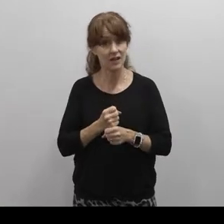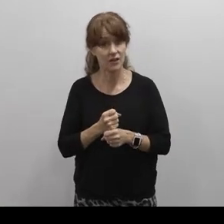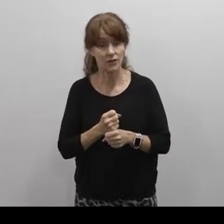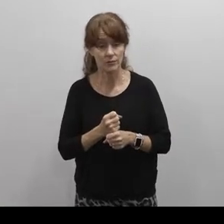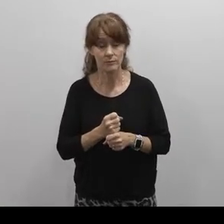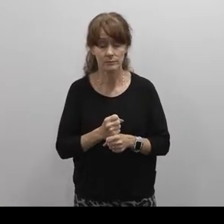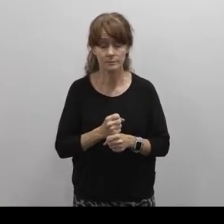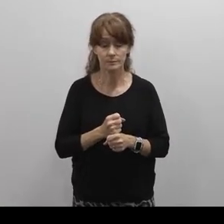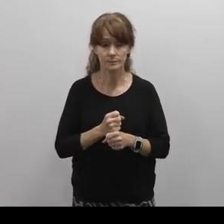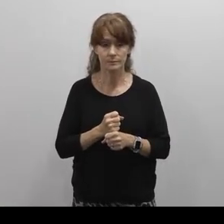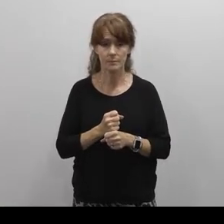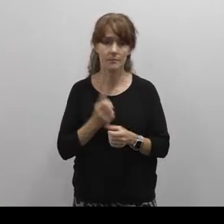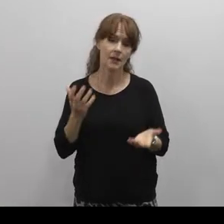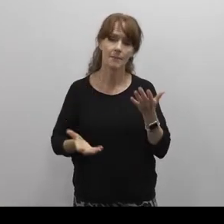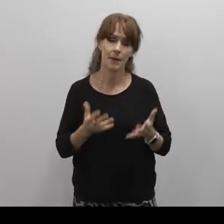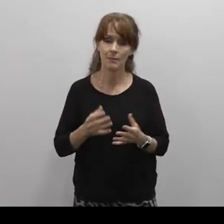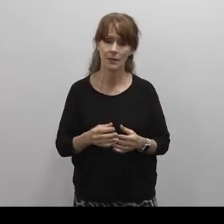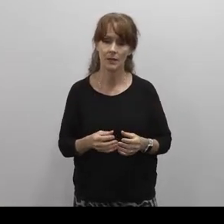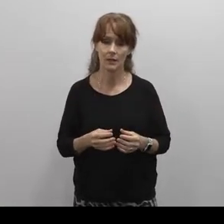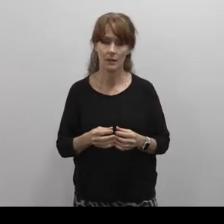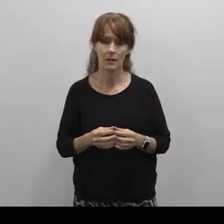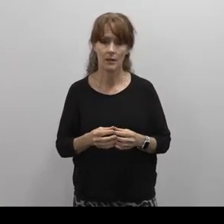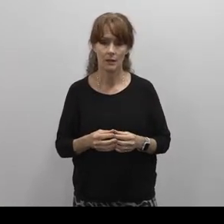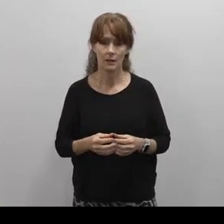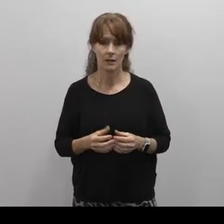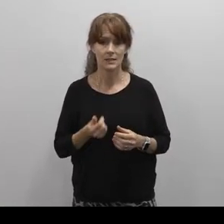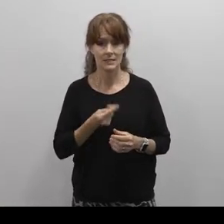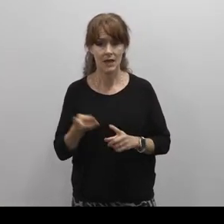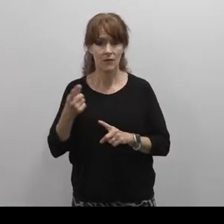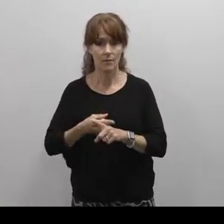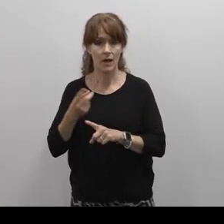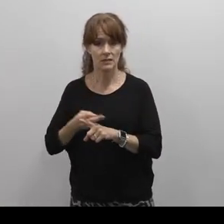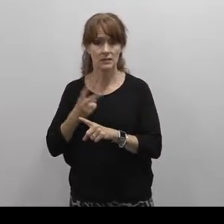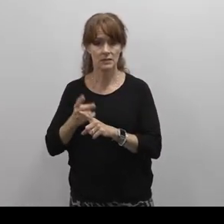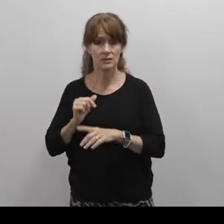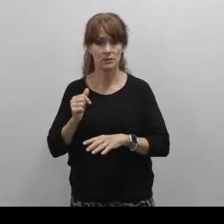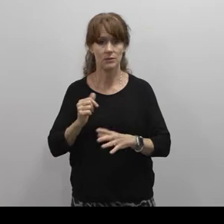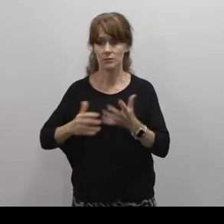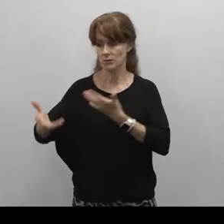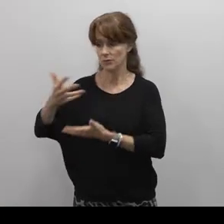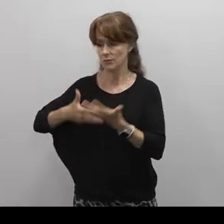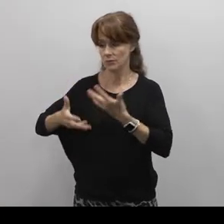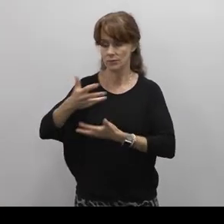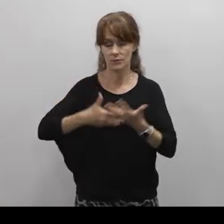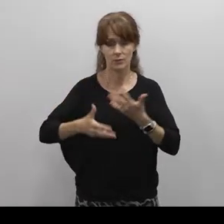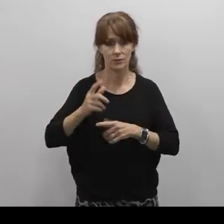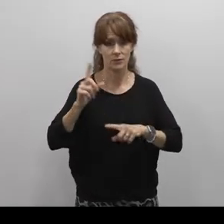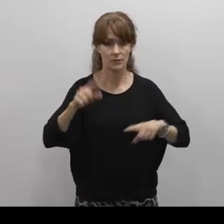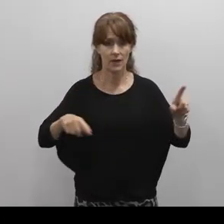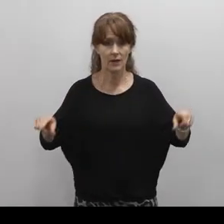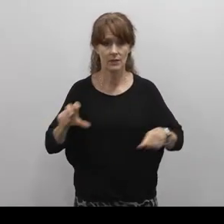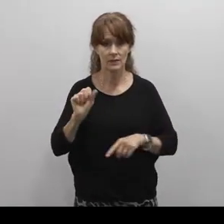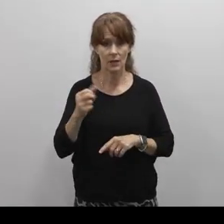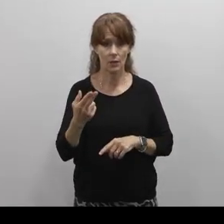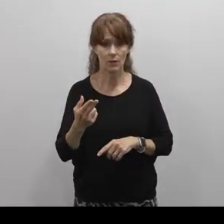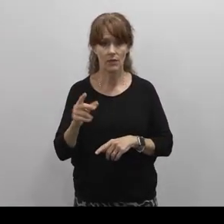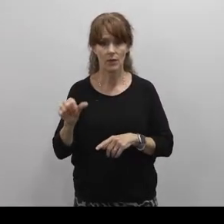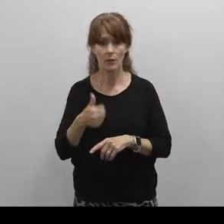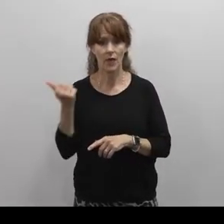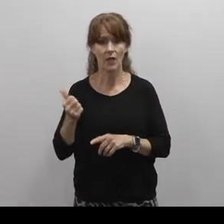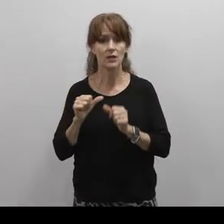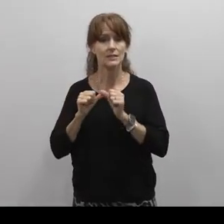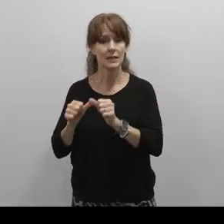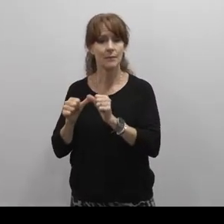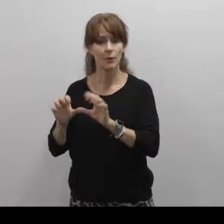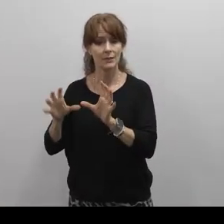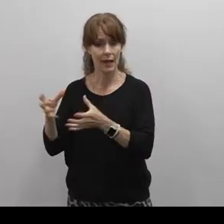So it may take us quite a good chunk of time, if not several months, to engage with various different stakeholders to talk about those other